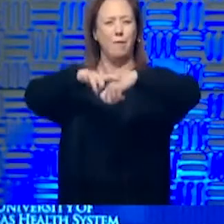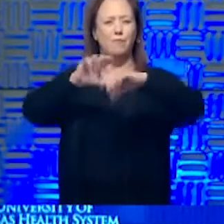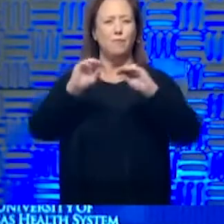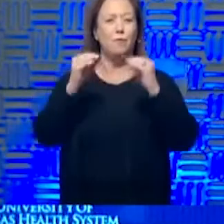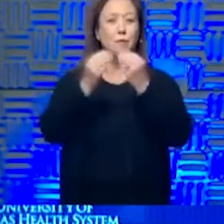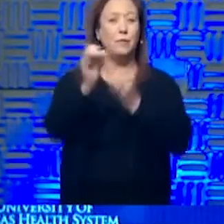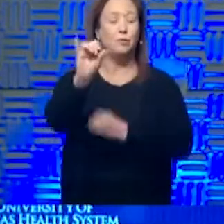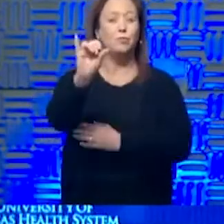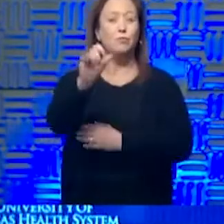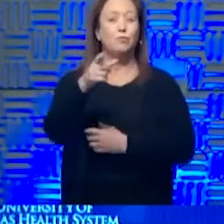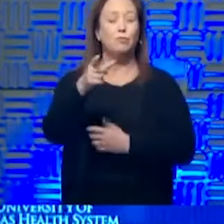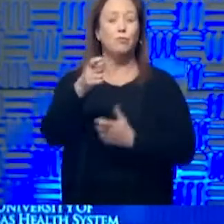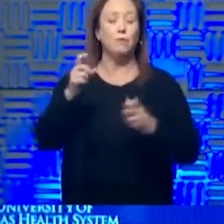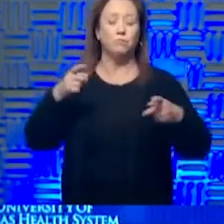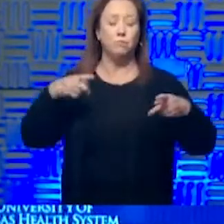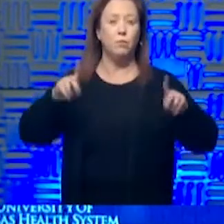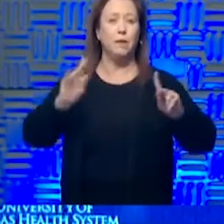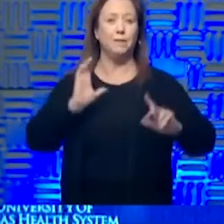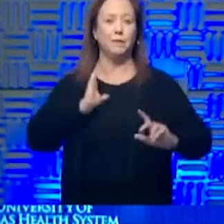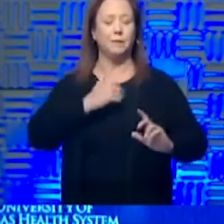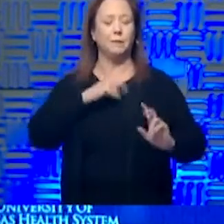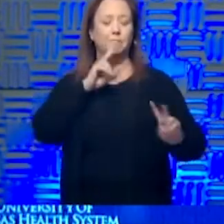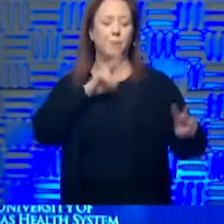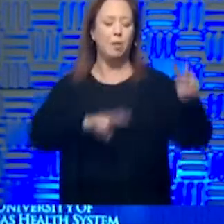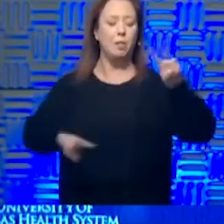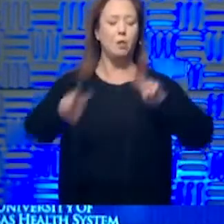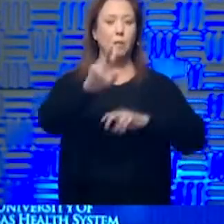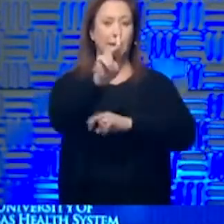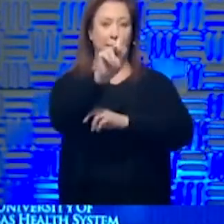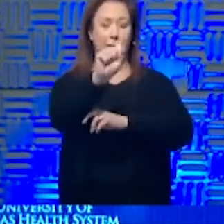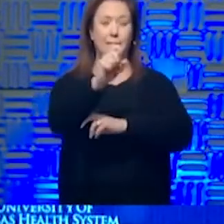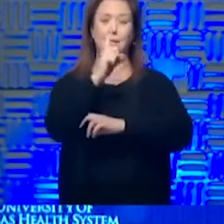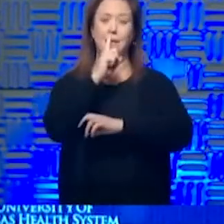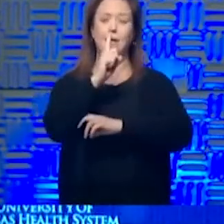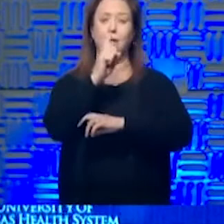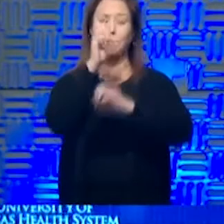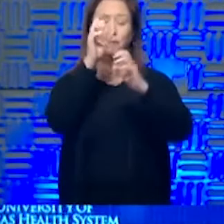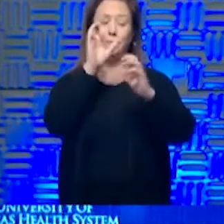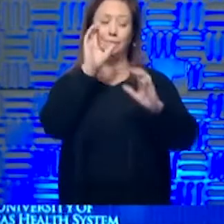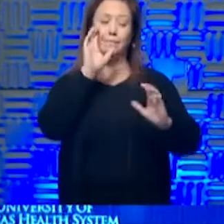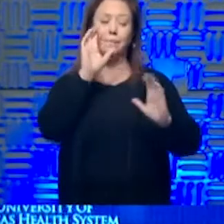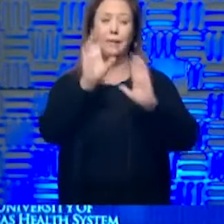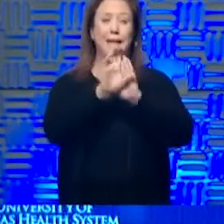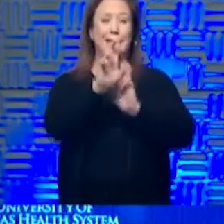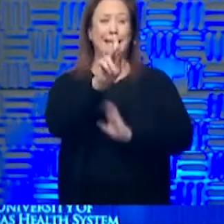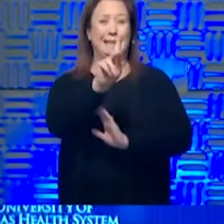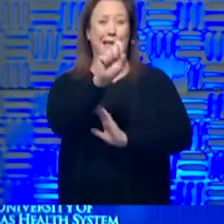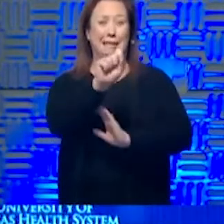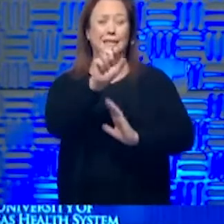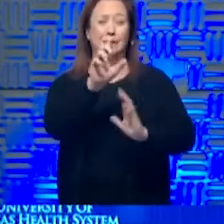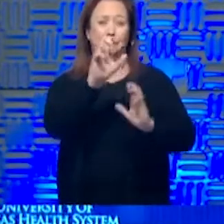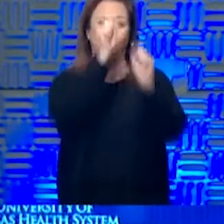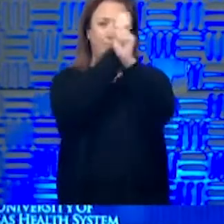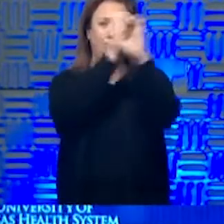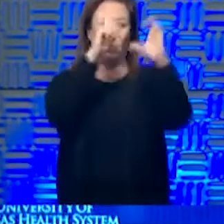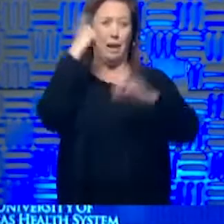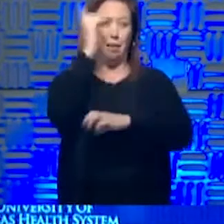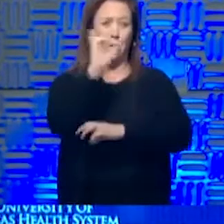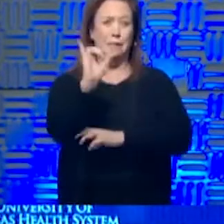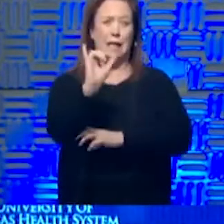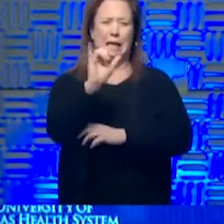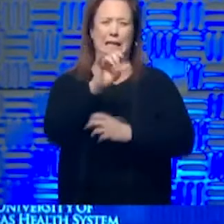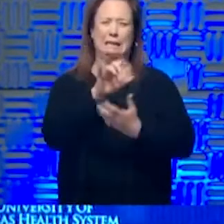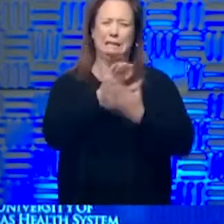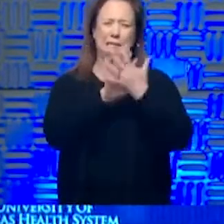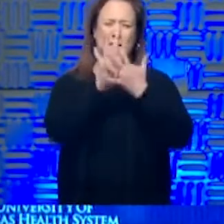organizations that have allowed us to get a picture of Kansas. And what I can tell you is that picture of Kansas is absolutely muddy right now as far as what the rise will